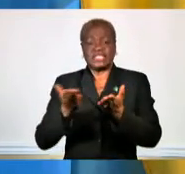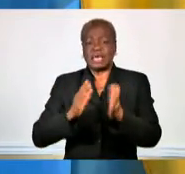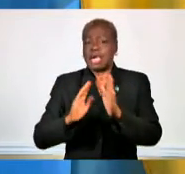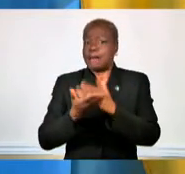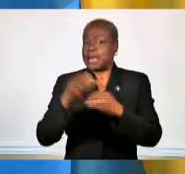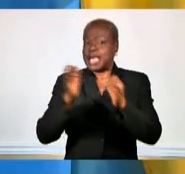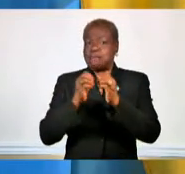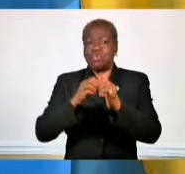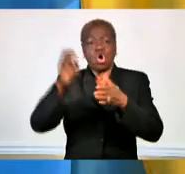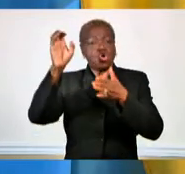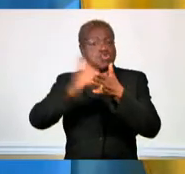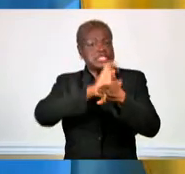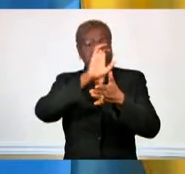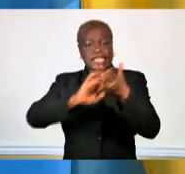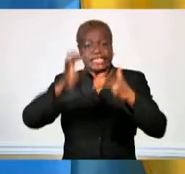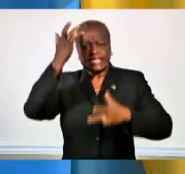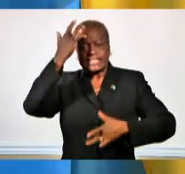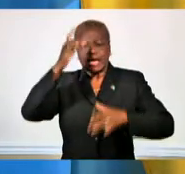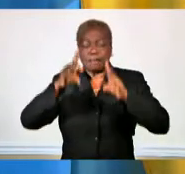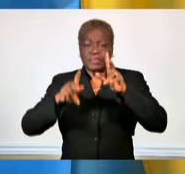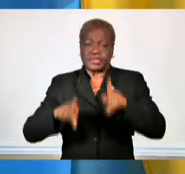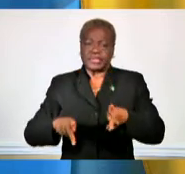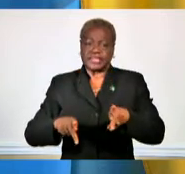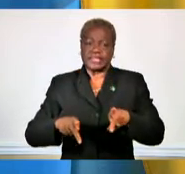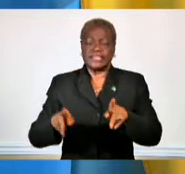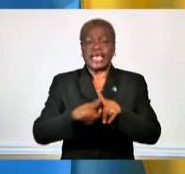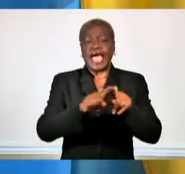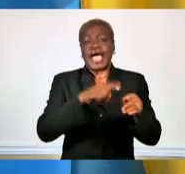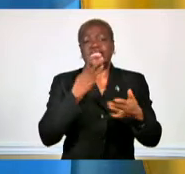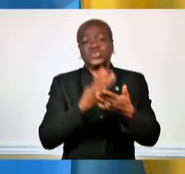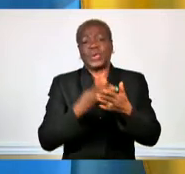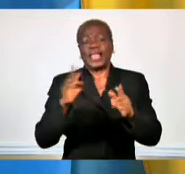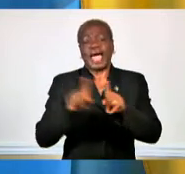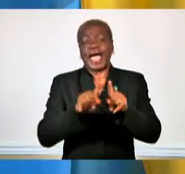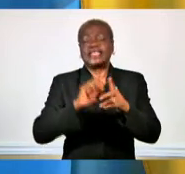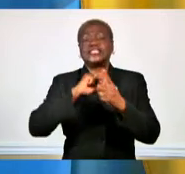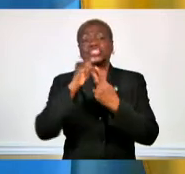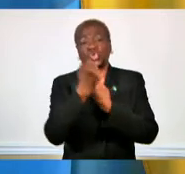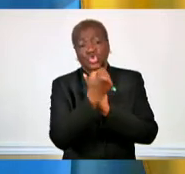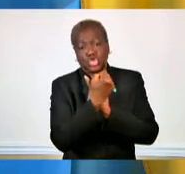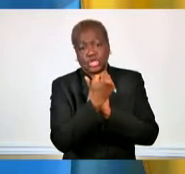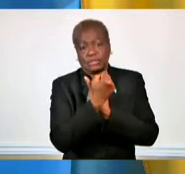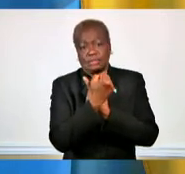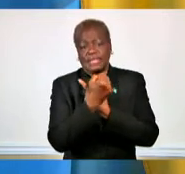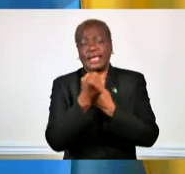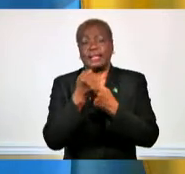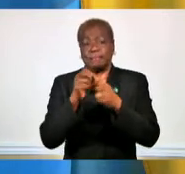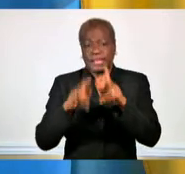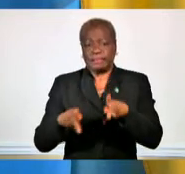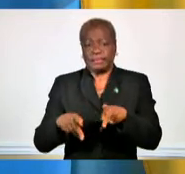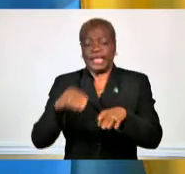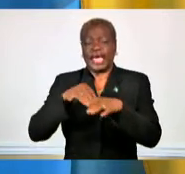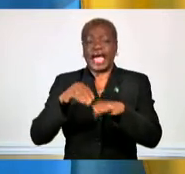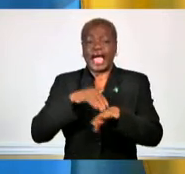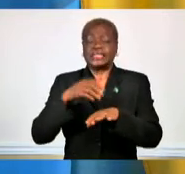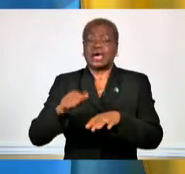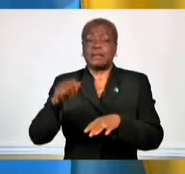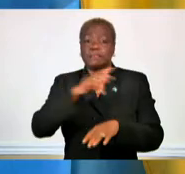critically ill patients as well as social cases at our Princess Margaret